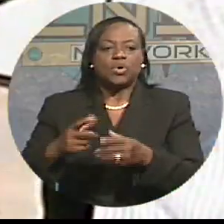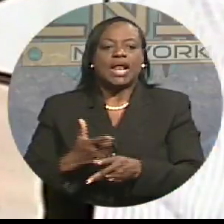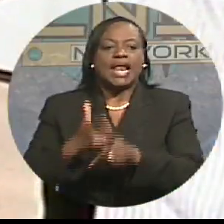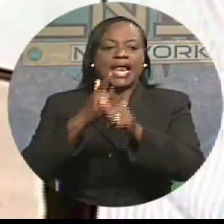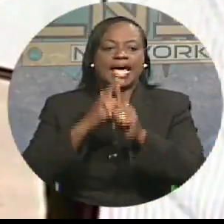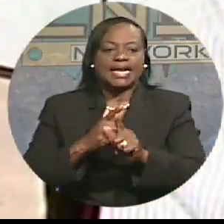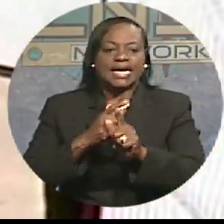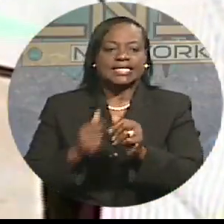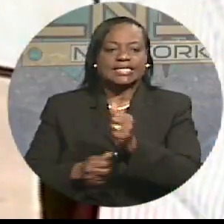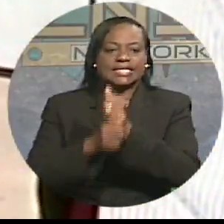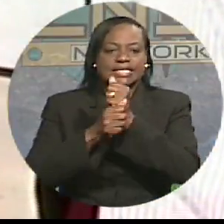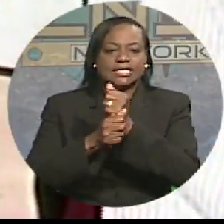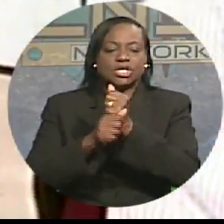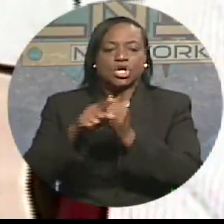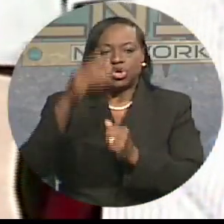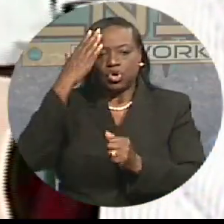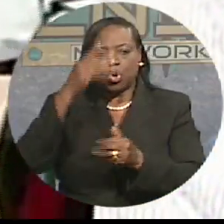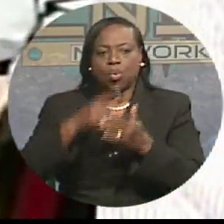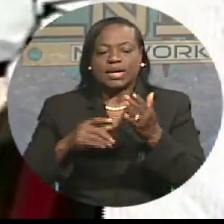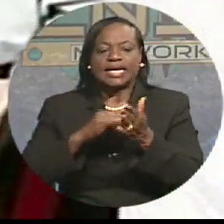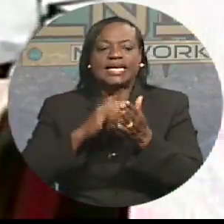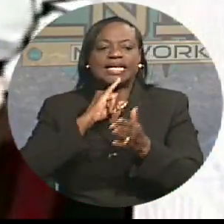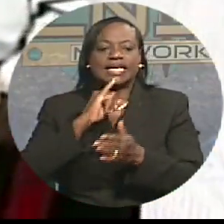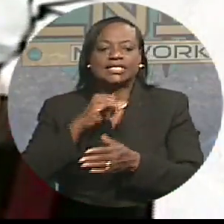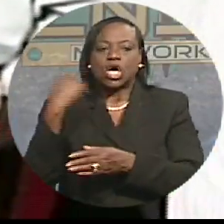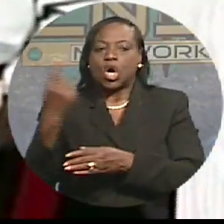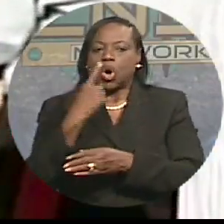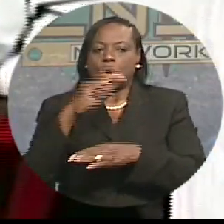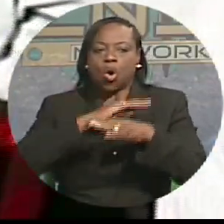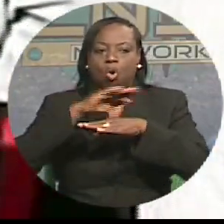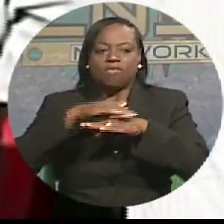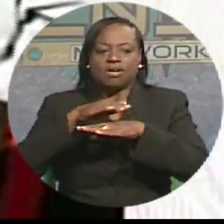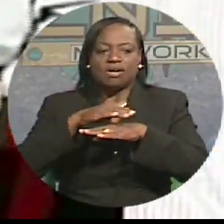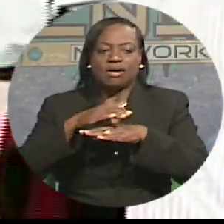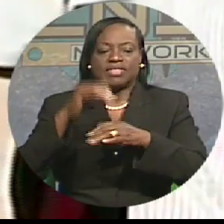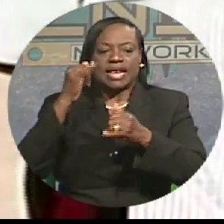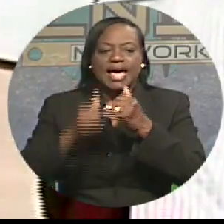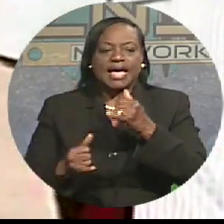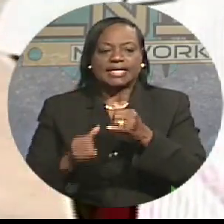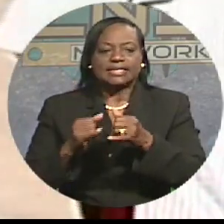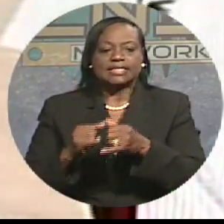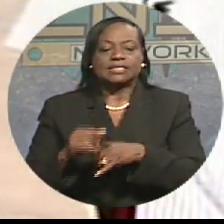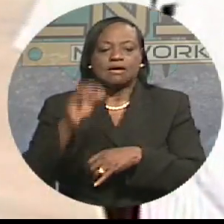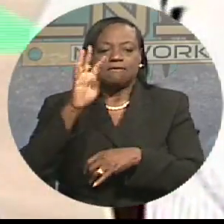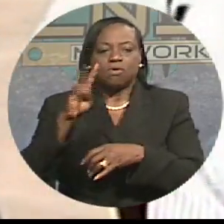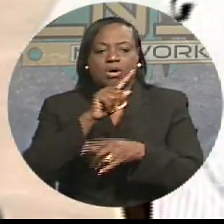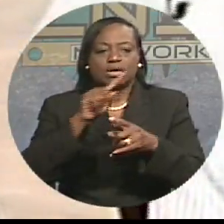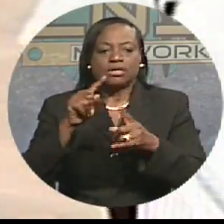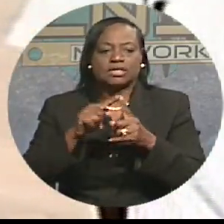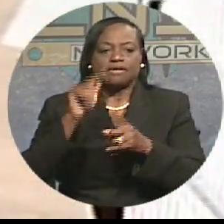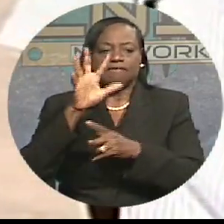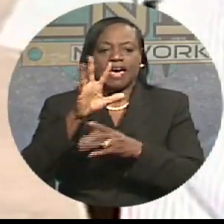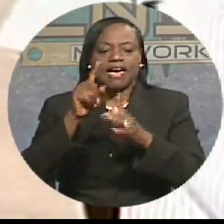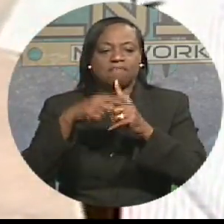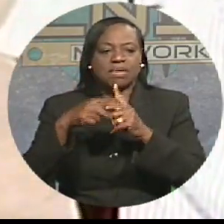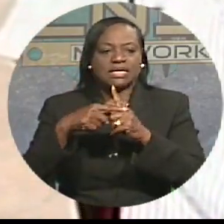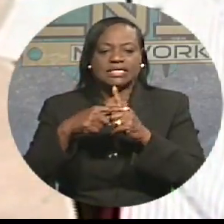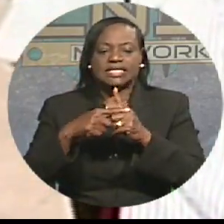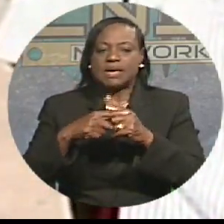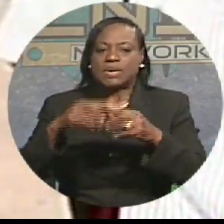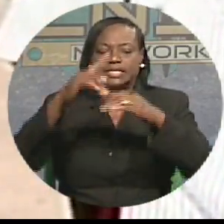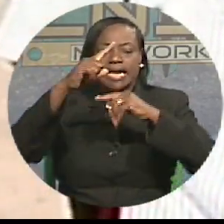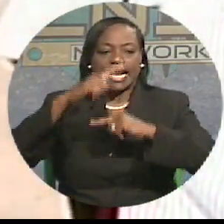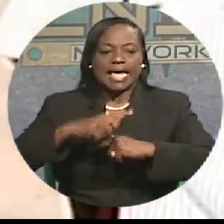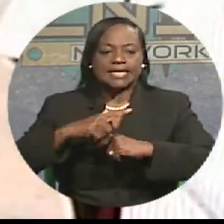We know that over the last 4 to 5 months, we have seen a reduction in crime in this particular area. And that is proving to be one of the